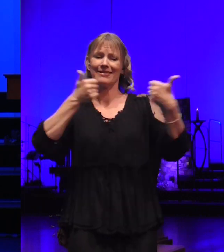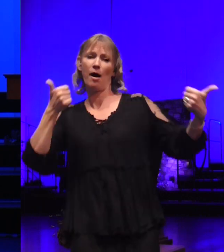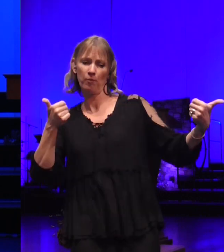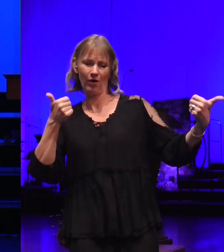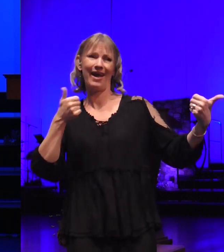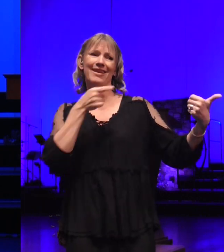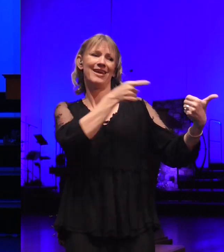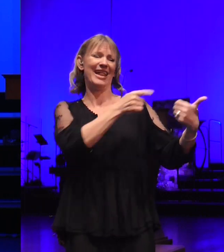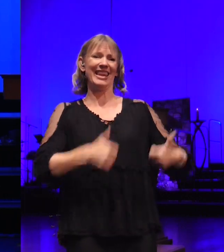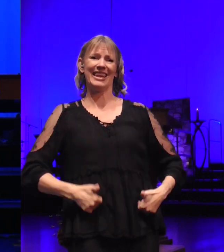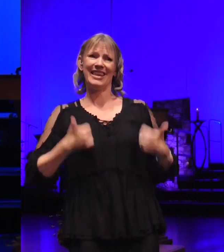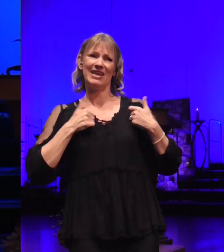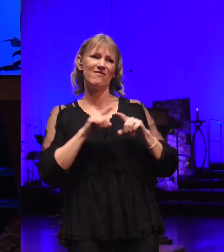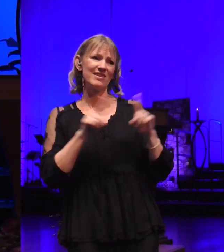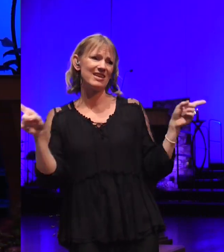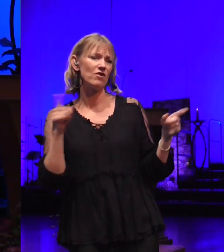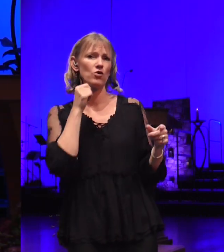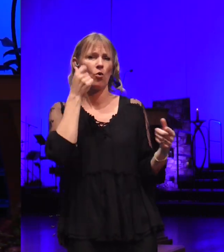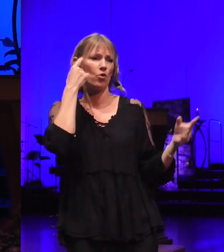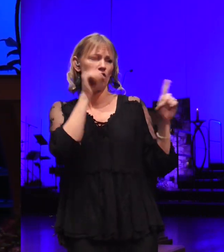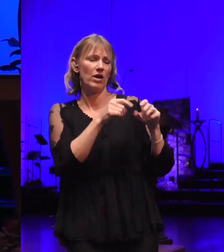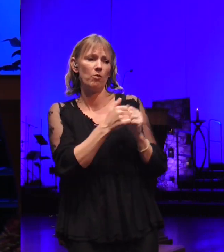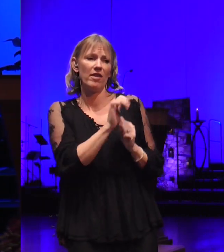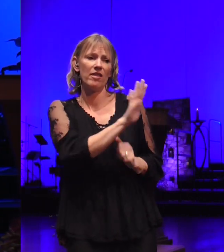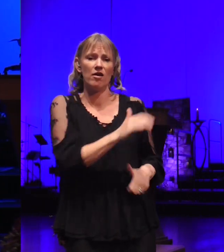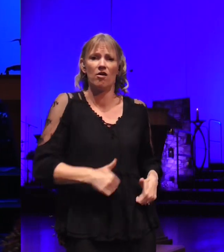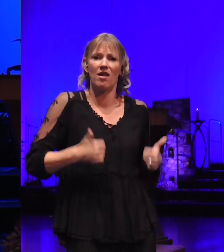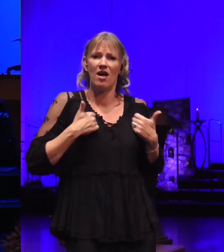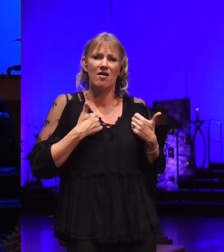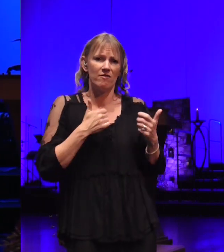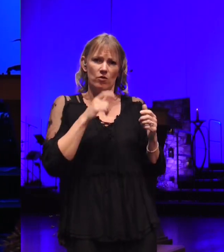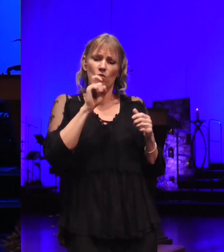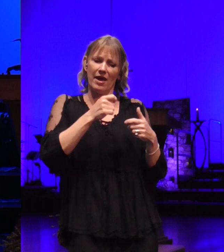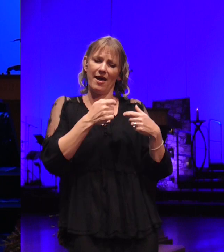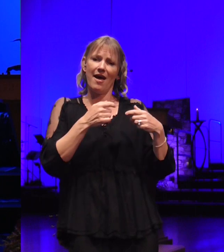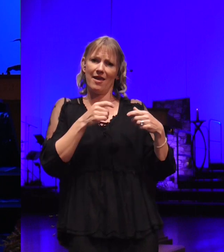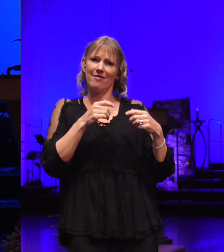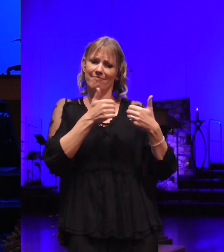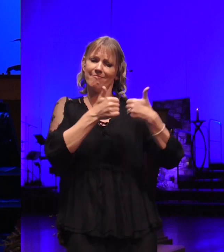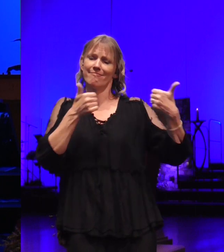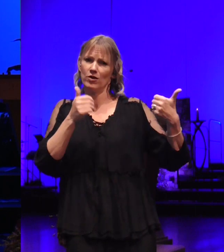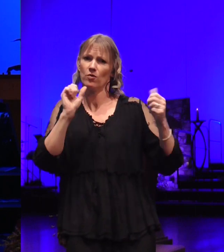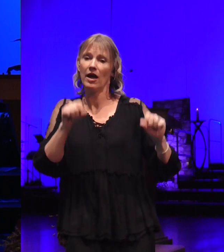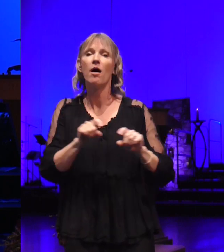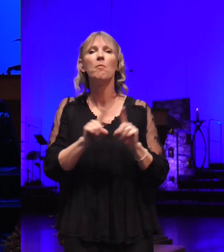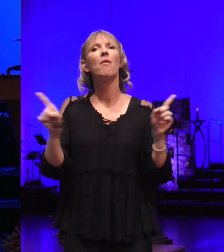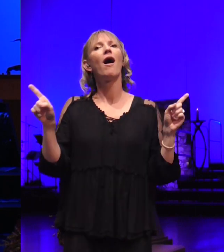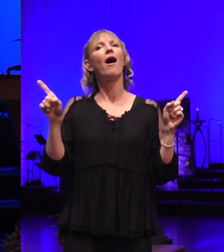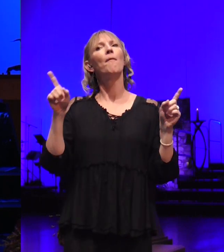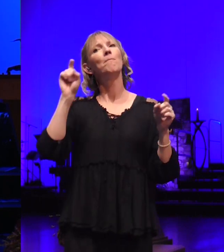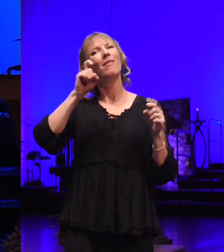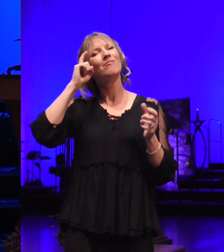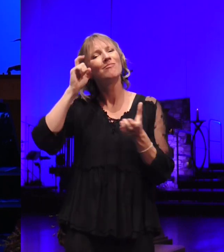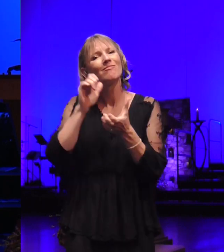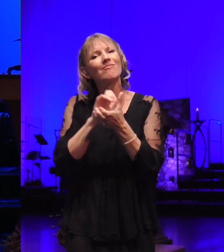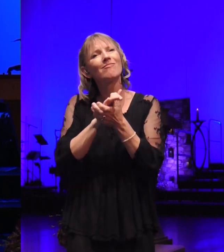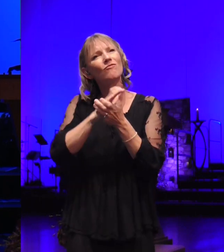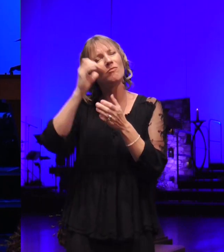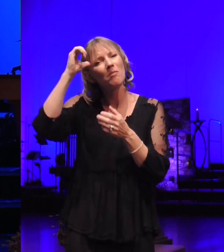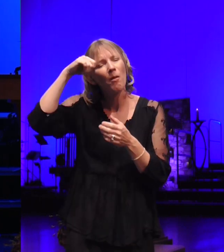differently in a way that you don't agree with. However, there's this primordial being in each of